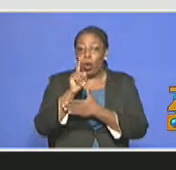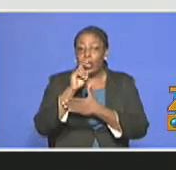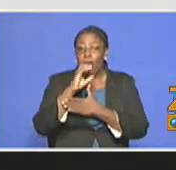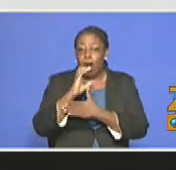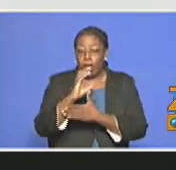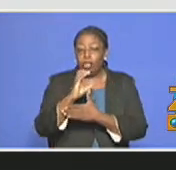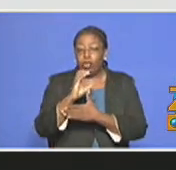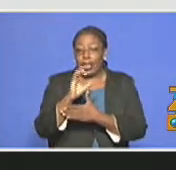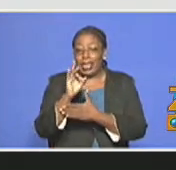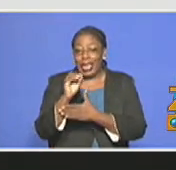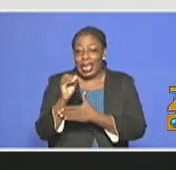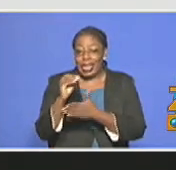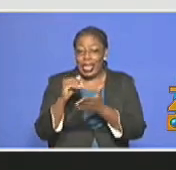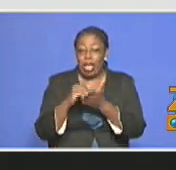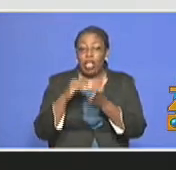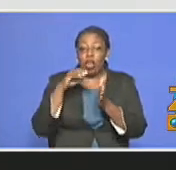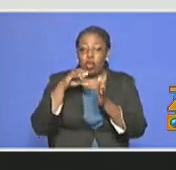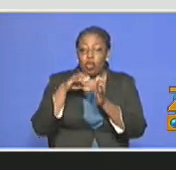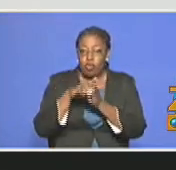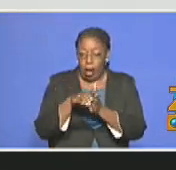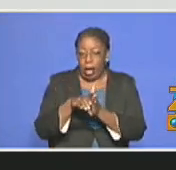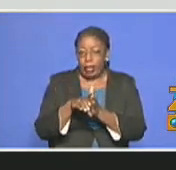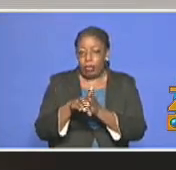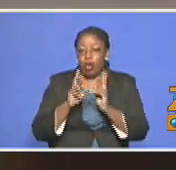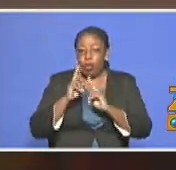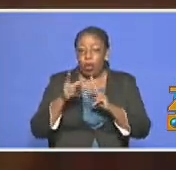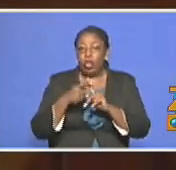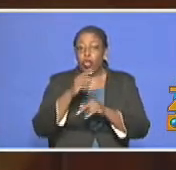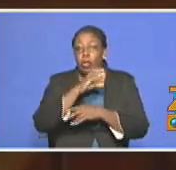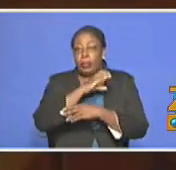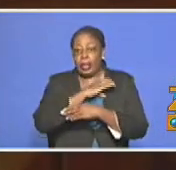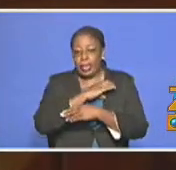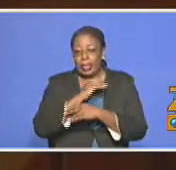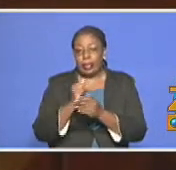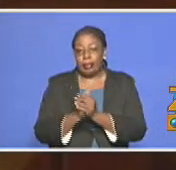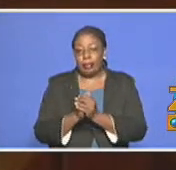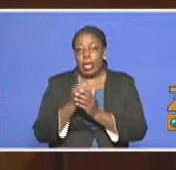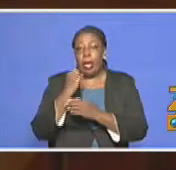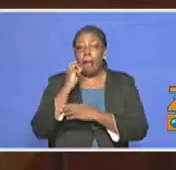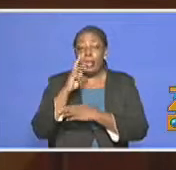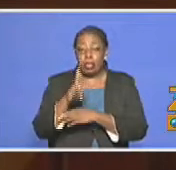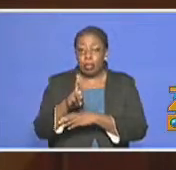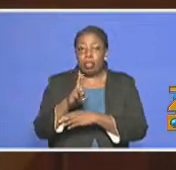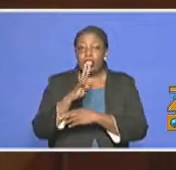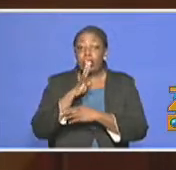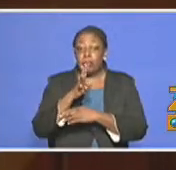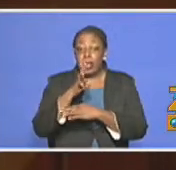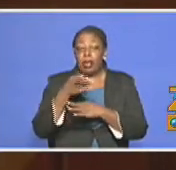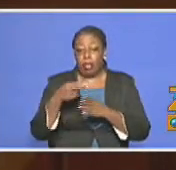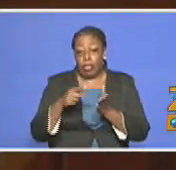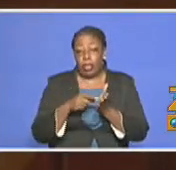40,108 incidents of major crimes reported to the police. Mr. Speaker, this reflects